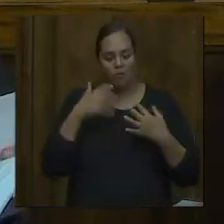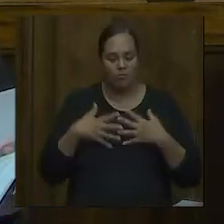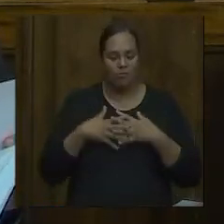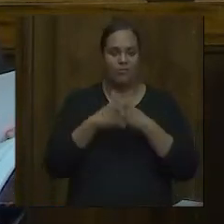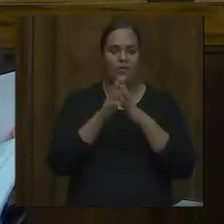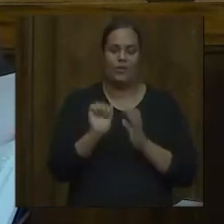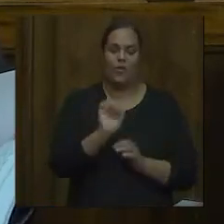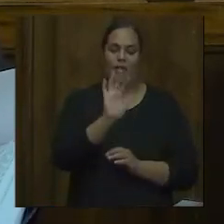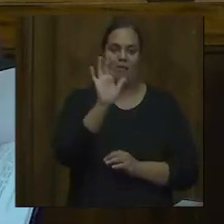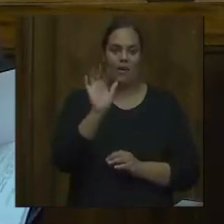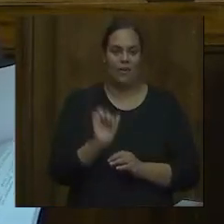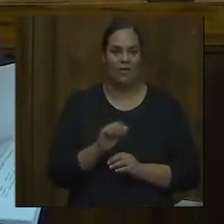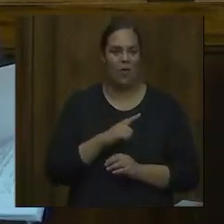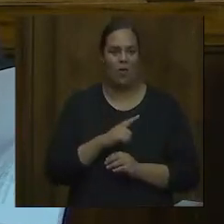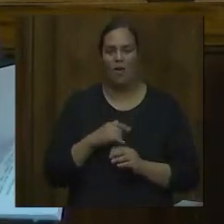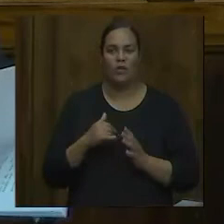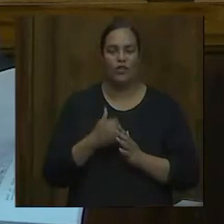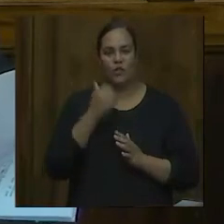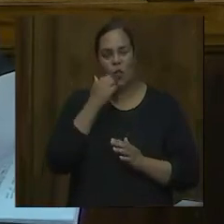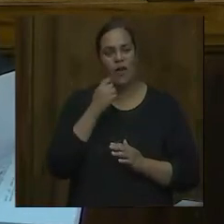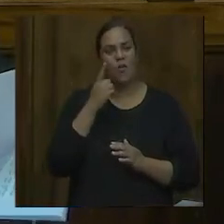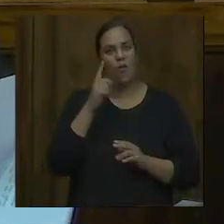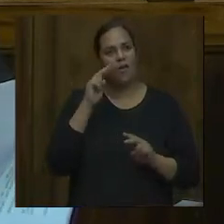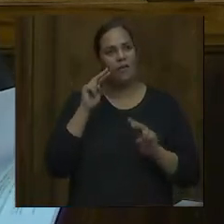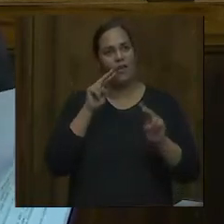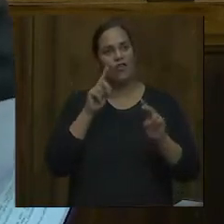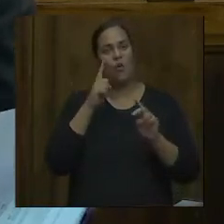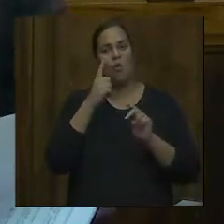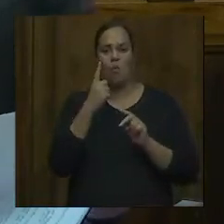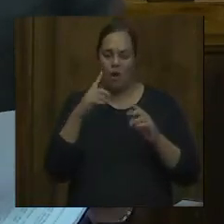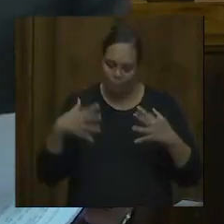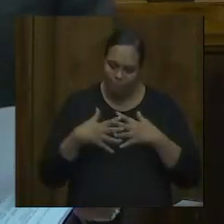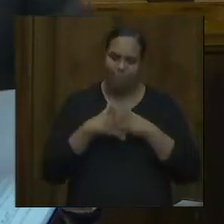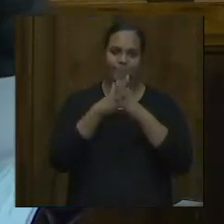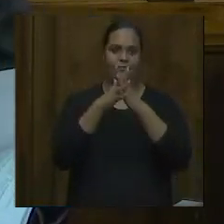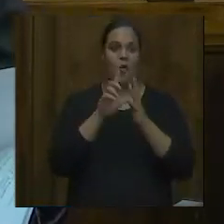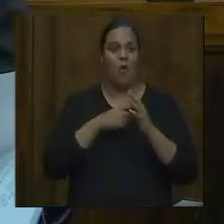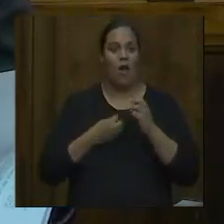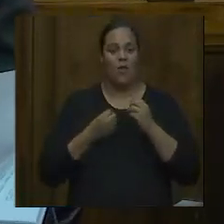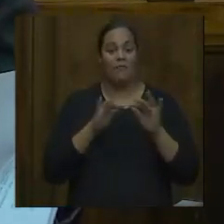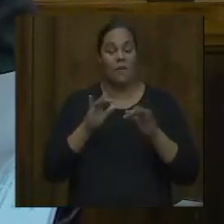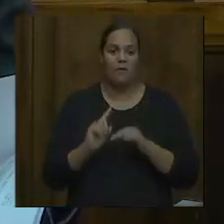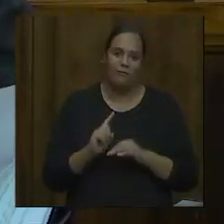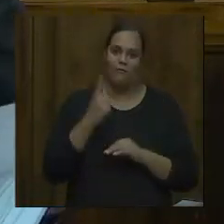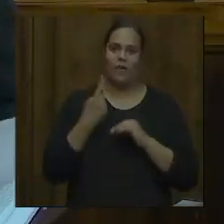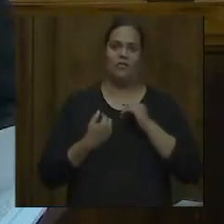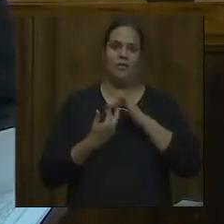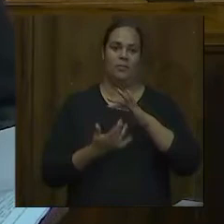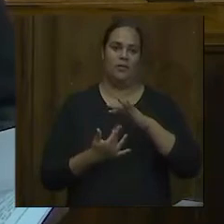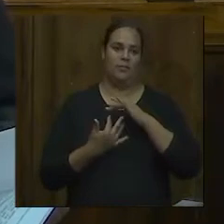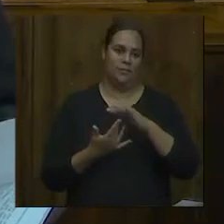behind a common vision of one nation, inspiring them to put the people first, but to